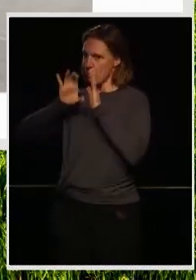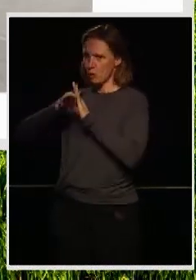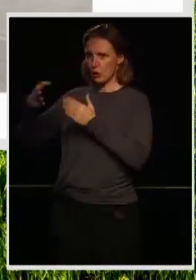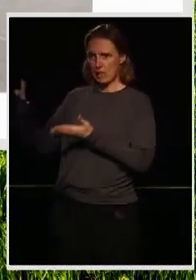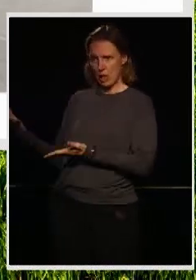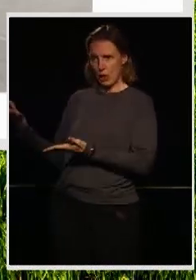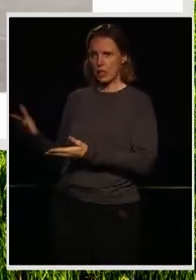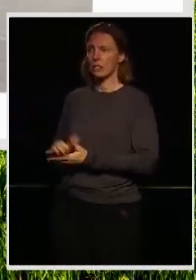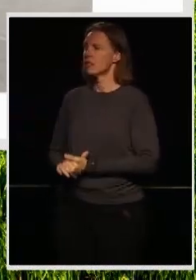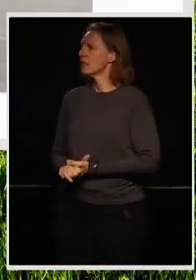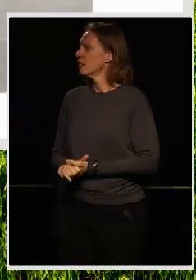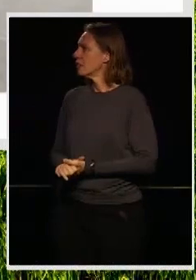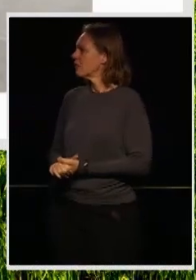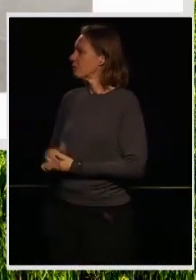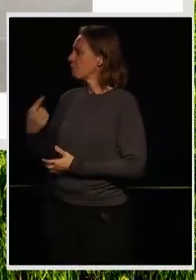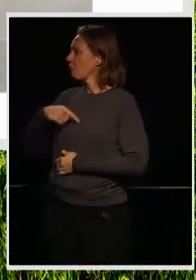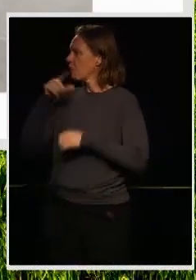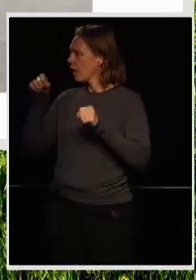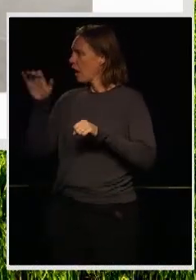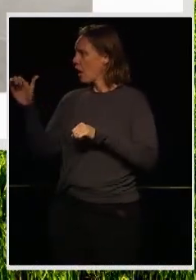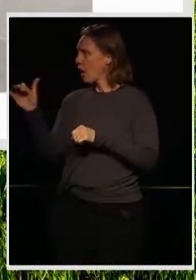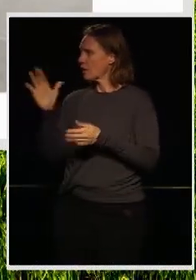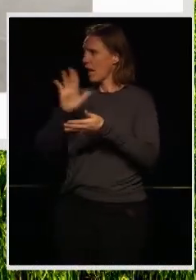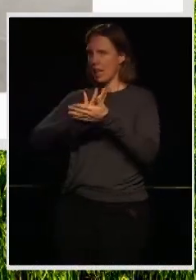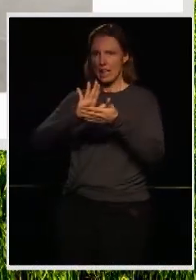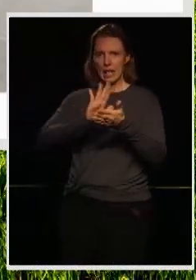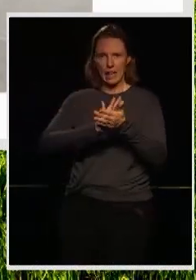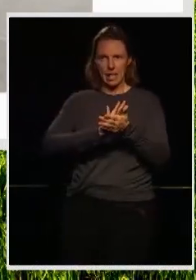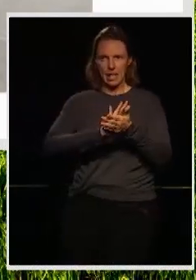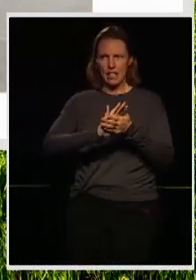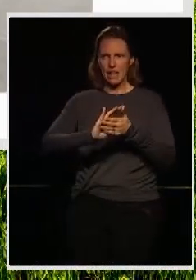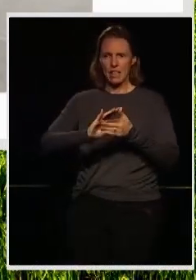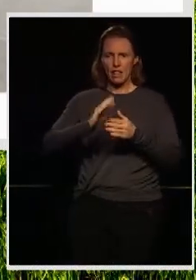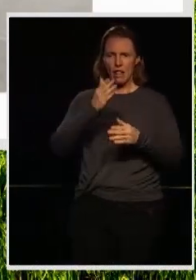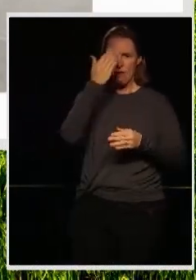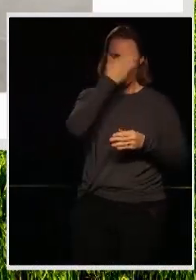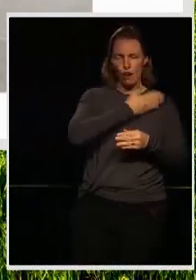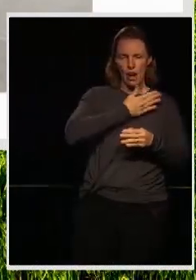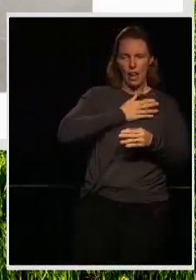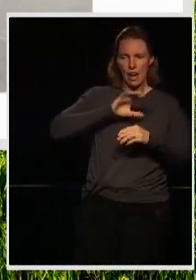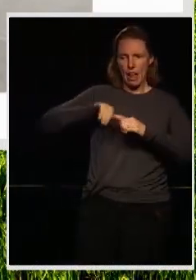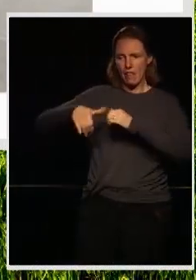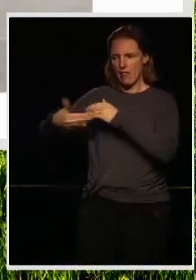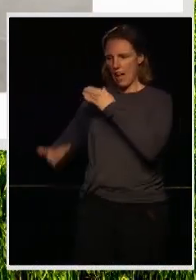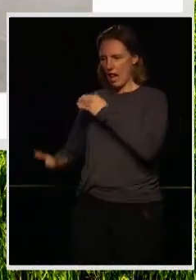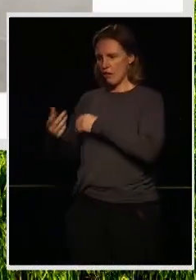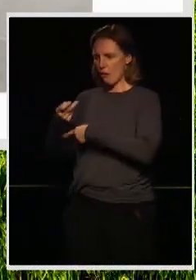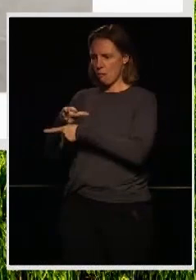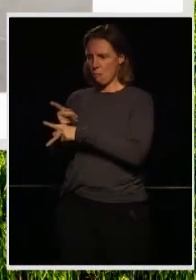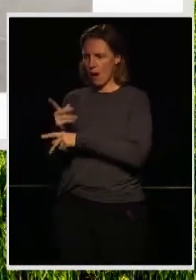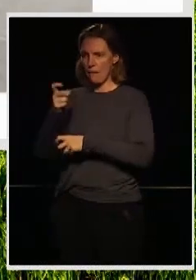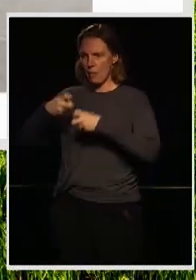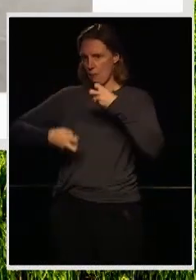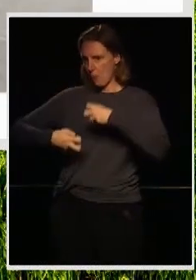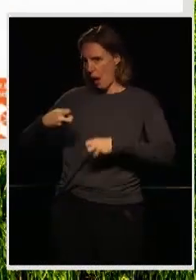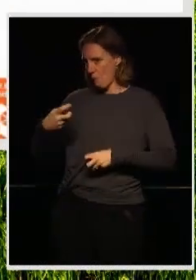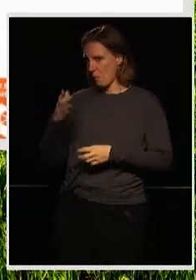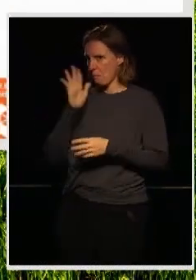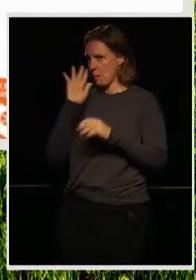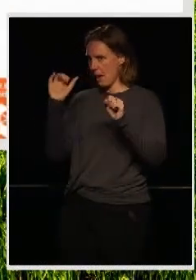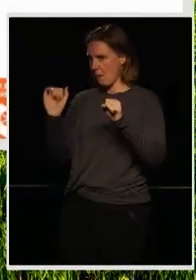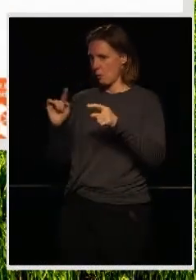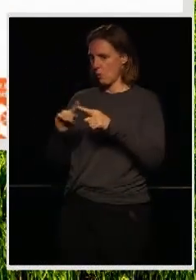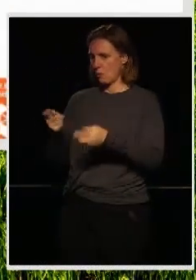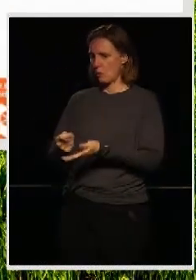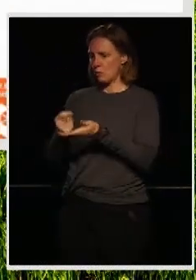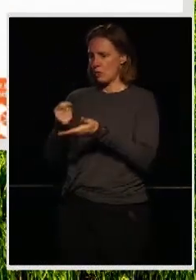here, we can also clean the front and back end of the product and the problem, being able to